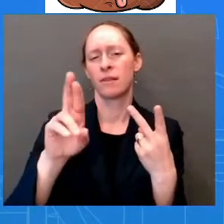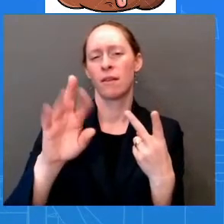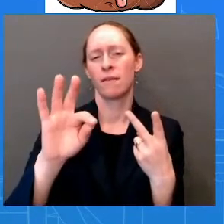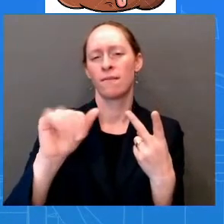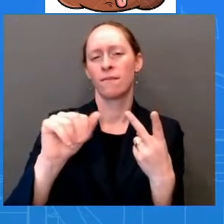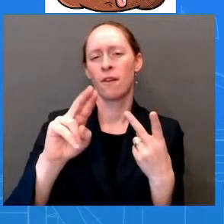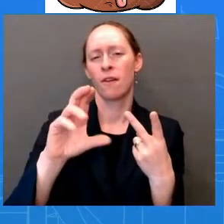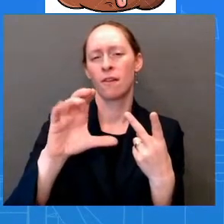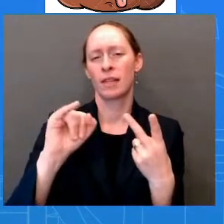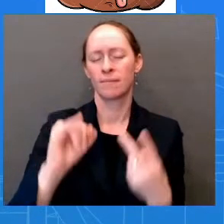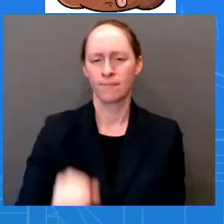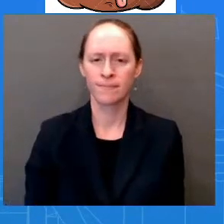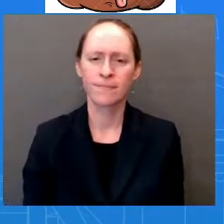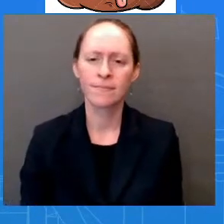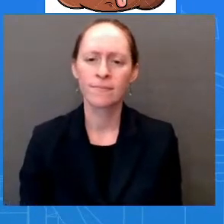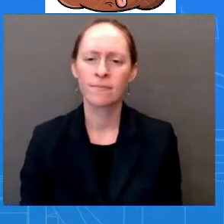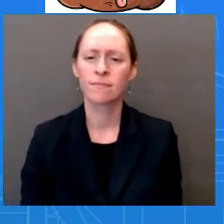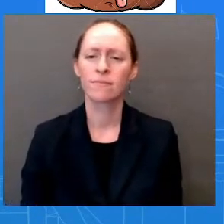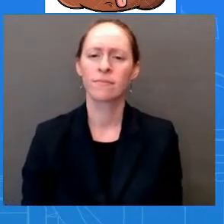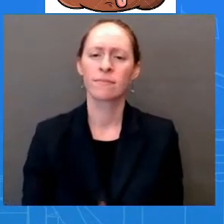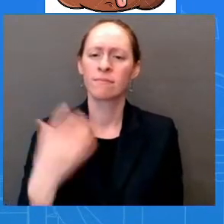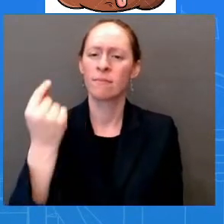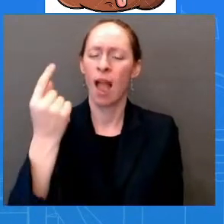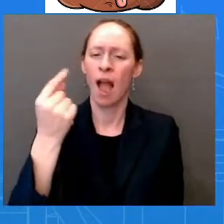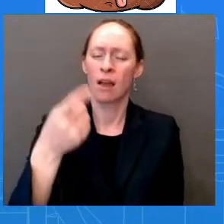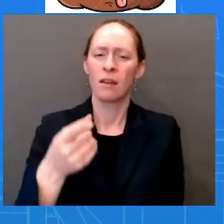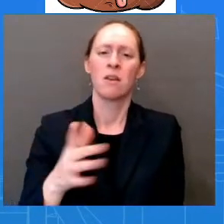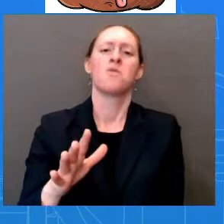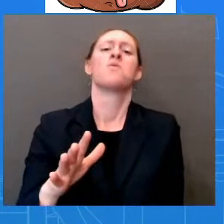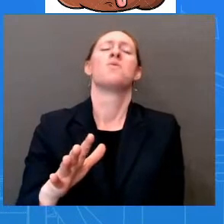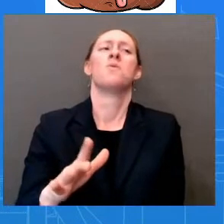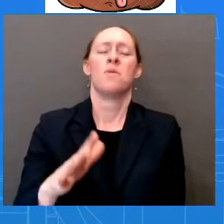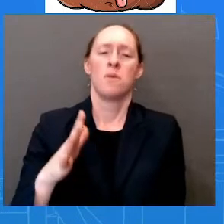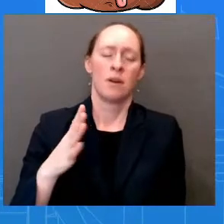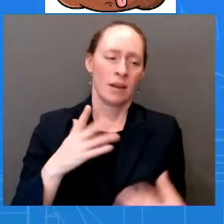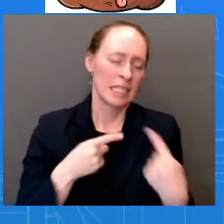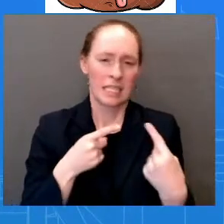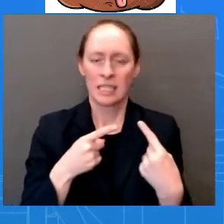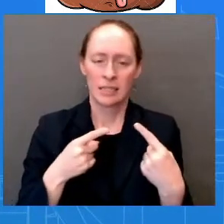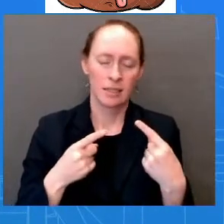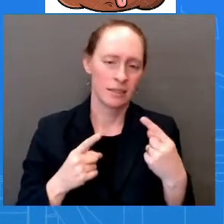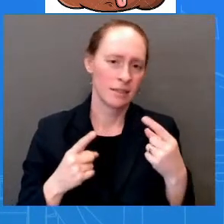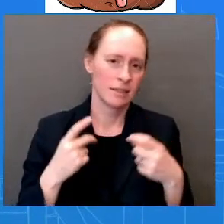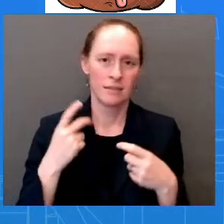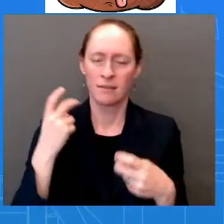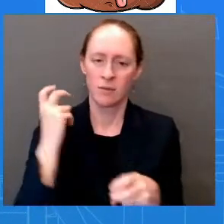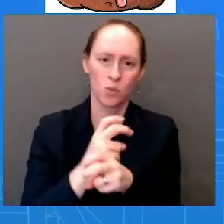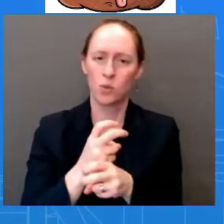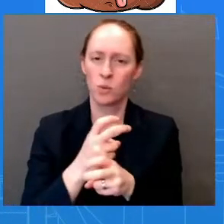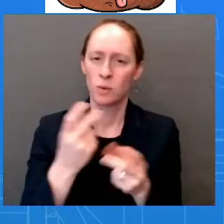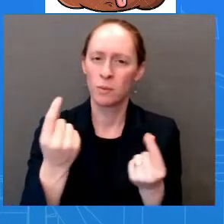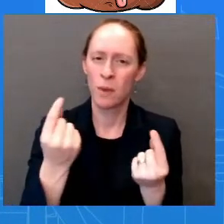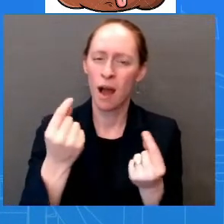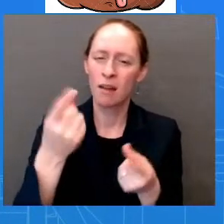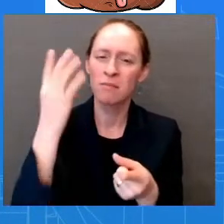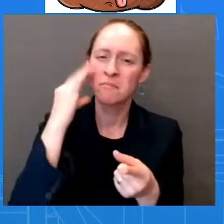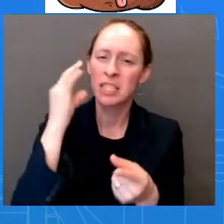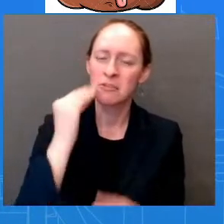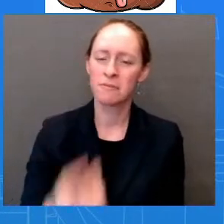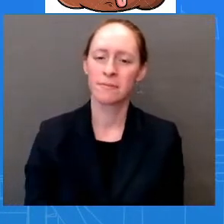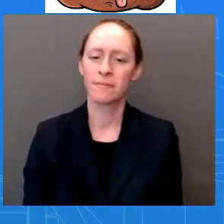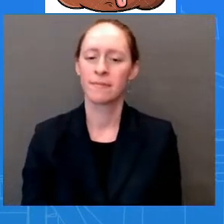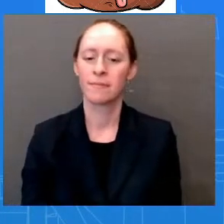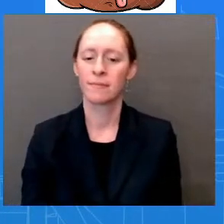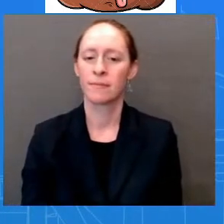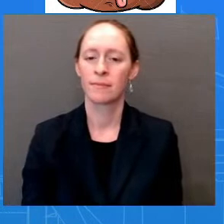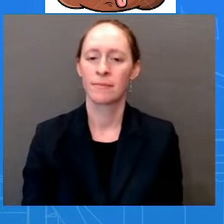years? I'll start with the first, and then obviously Dr. Fauci can answer the second. So the short answer is no. First of all, you